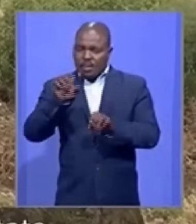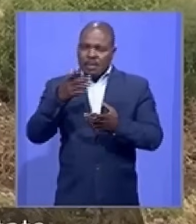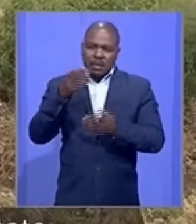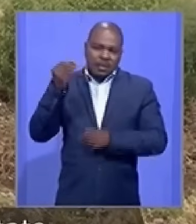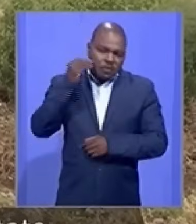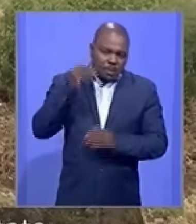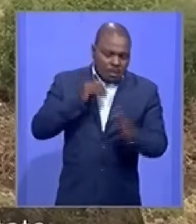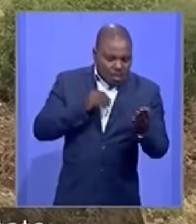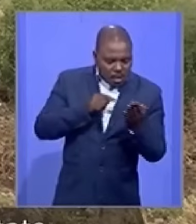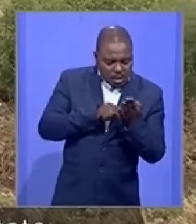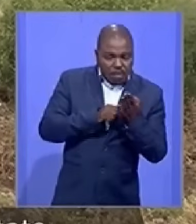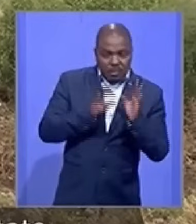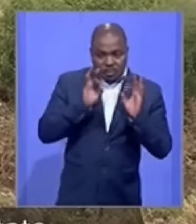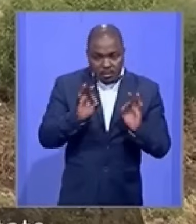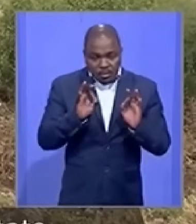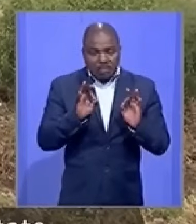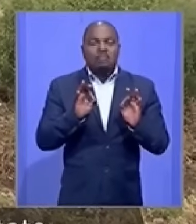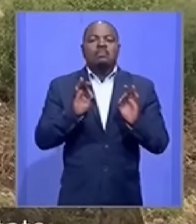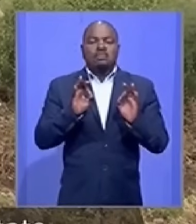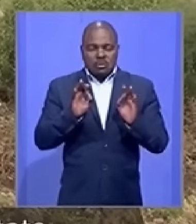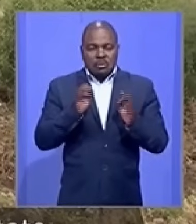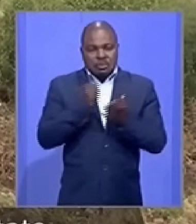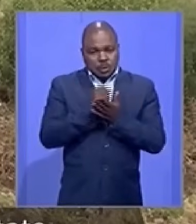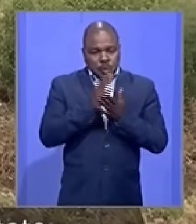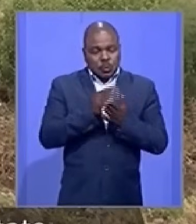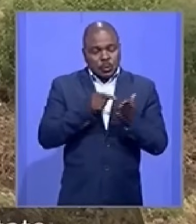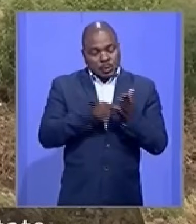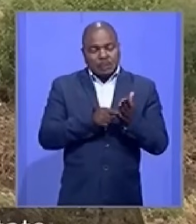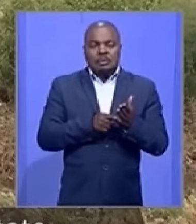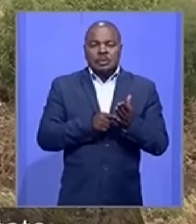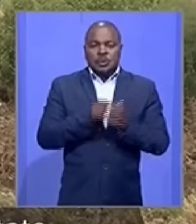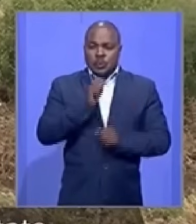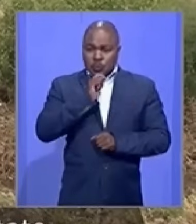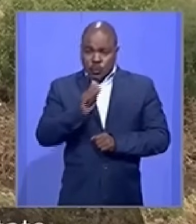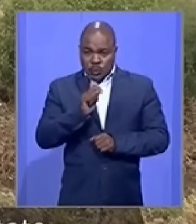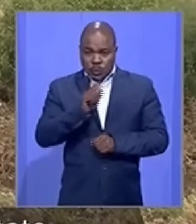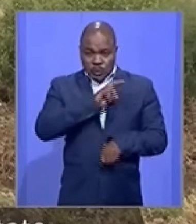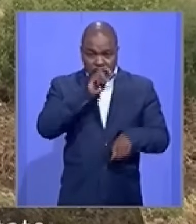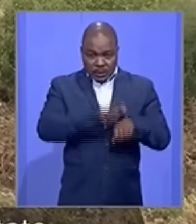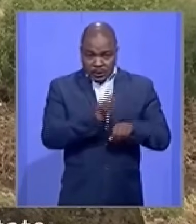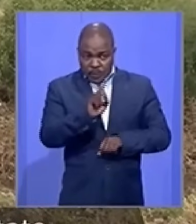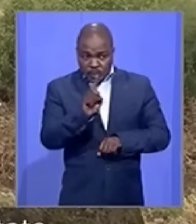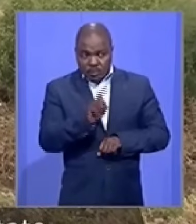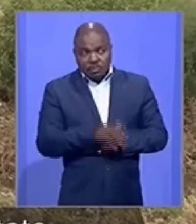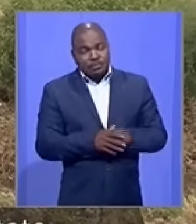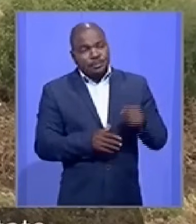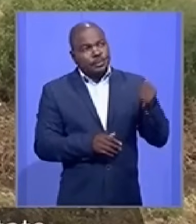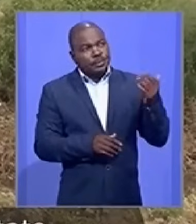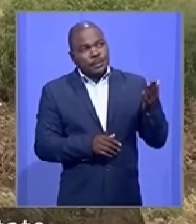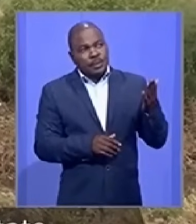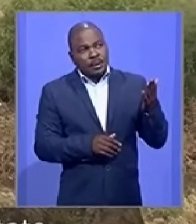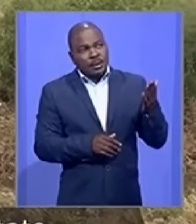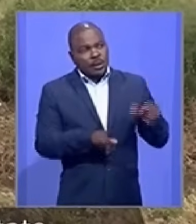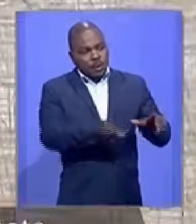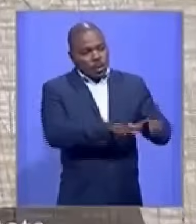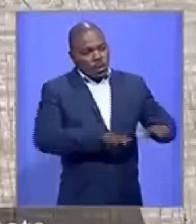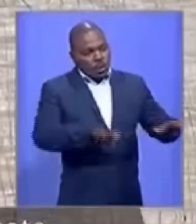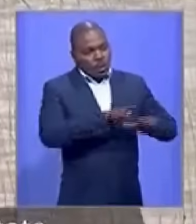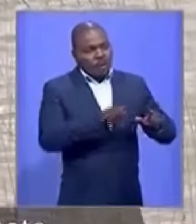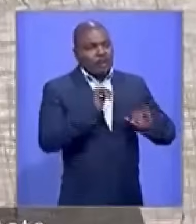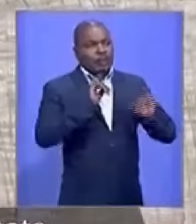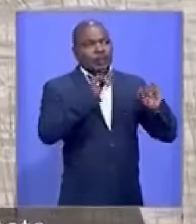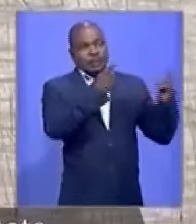information e re nang le yona hore e kgone hore bolella hore ana ho bohlokwa hore re bitse local disaster.